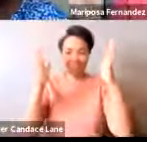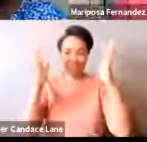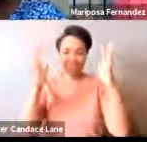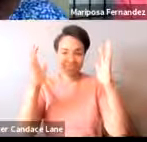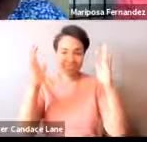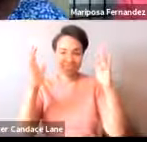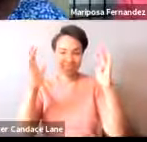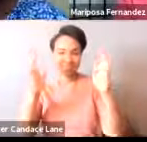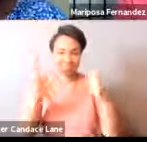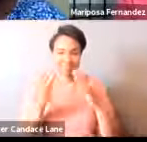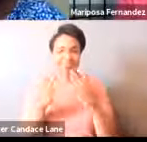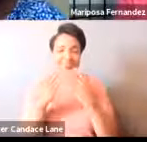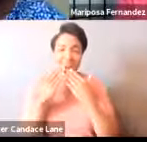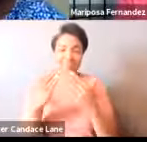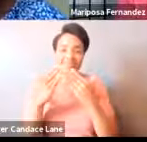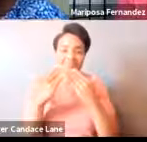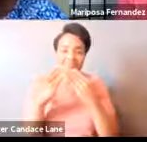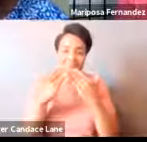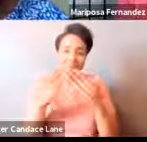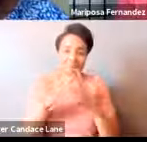Thank you so much, LaTasha.